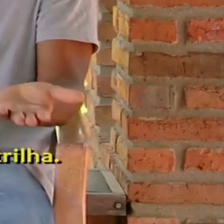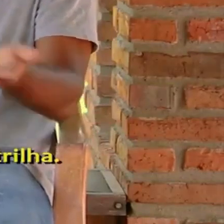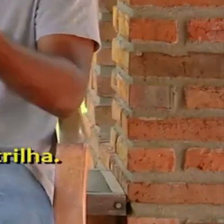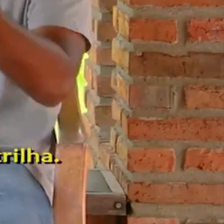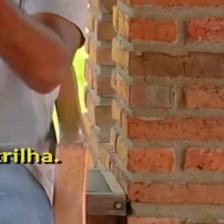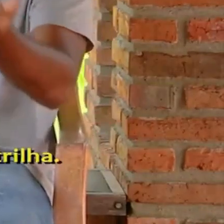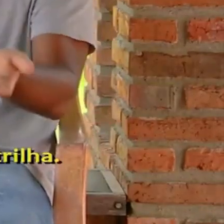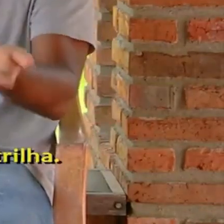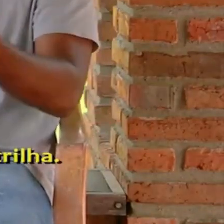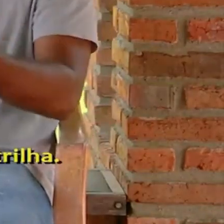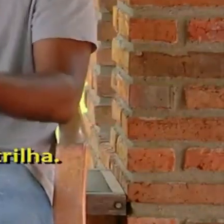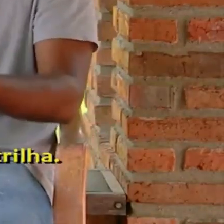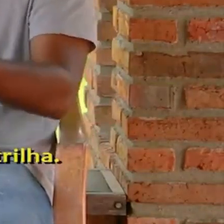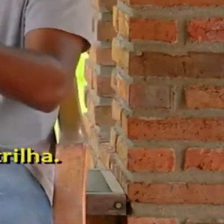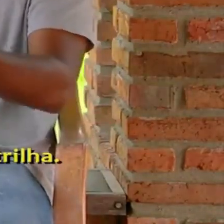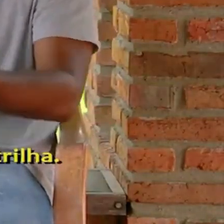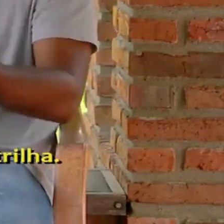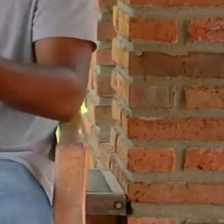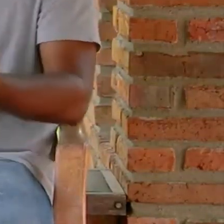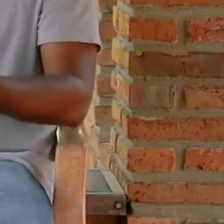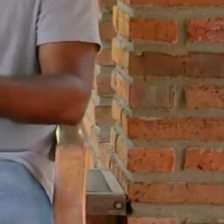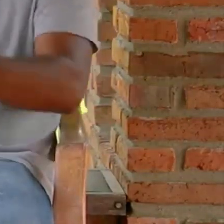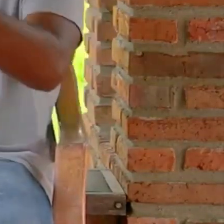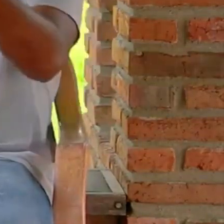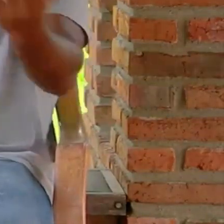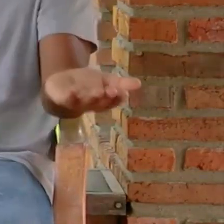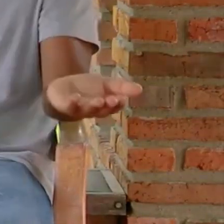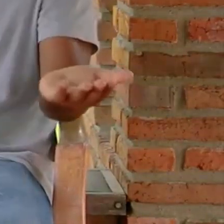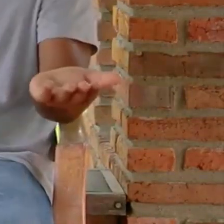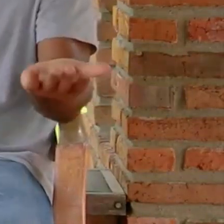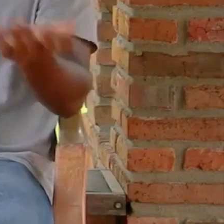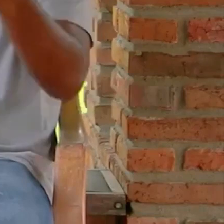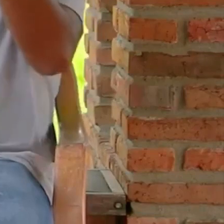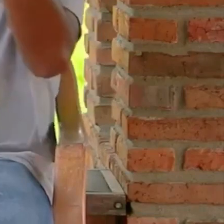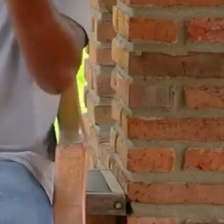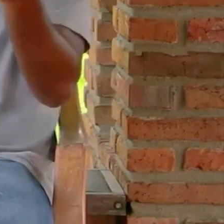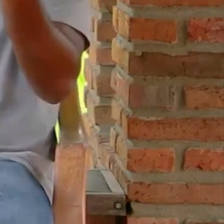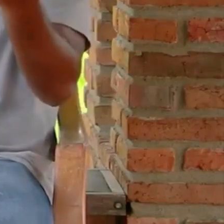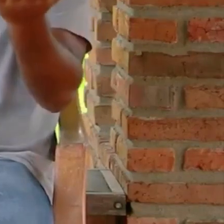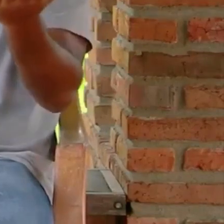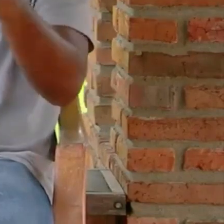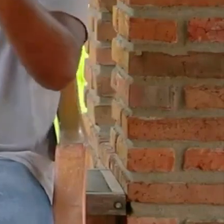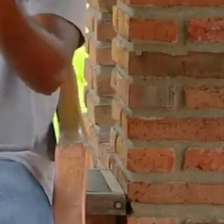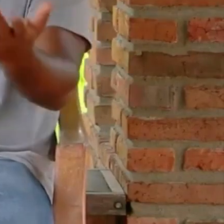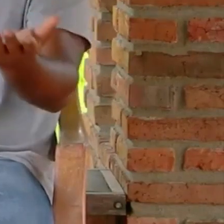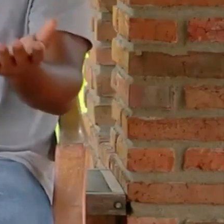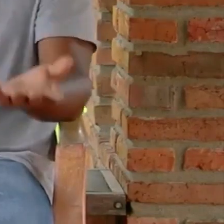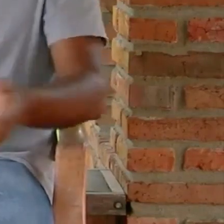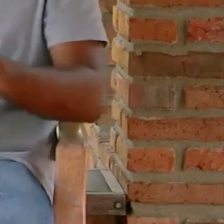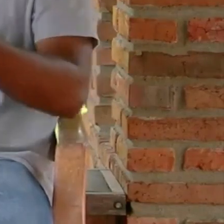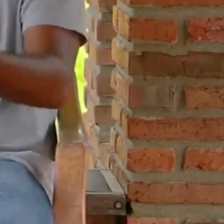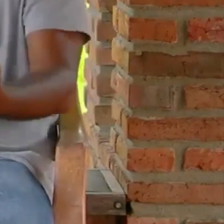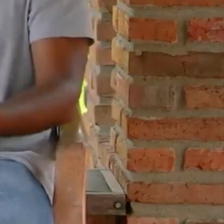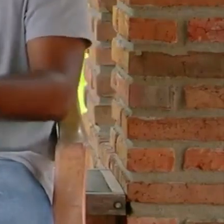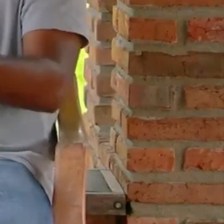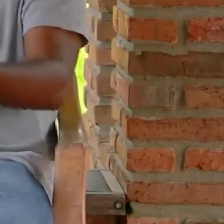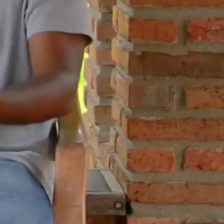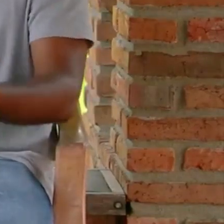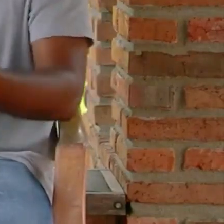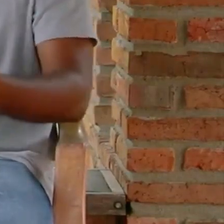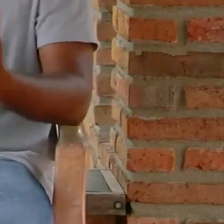of the hospederia, the guest house, and also I do massage, Ayurvedic massage. Sometimes